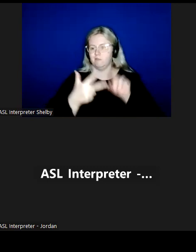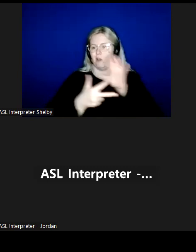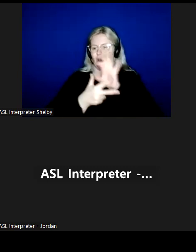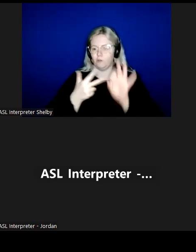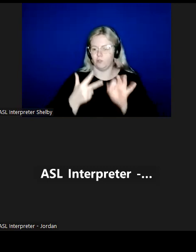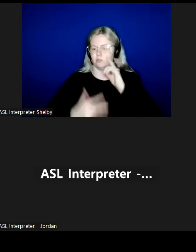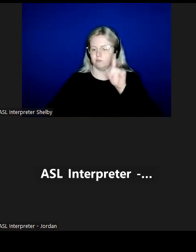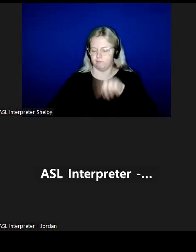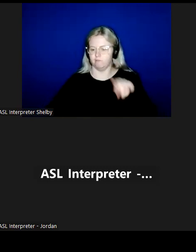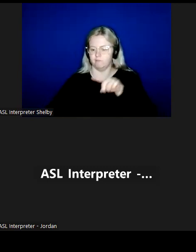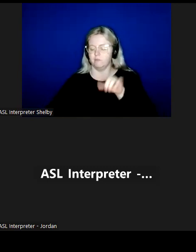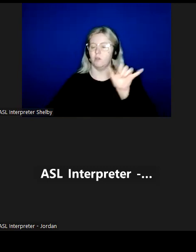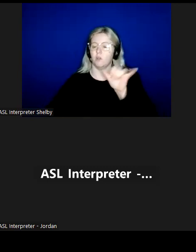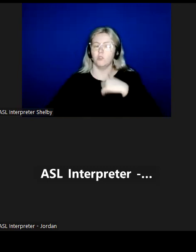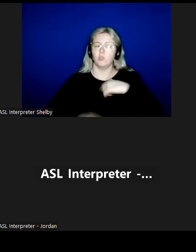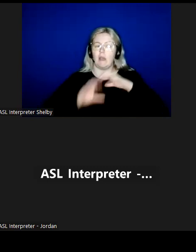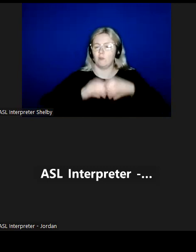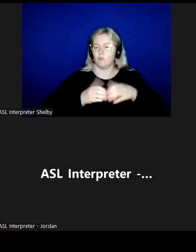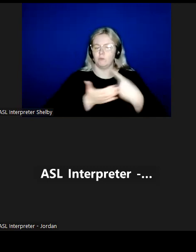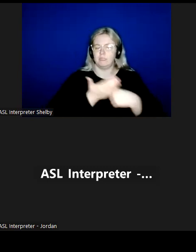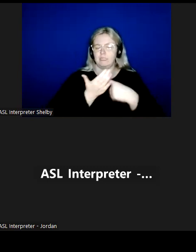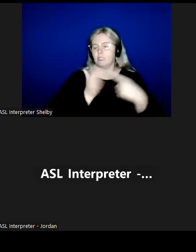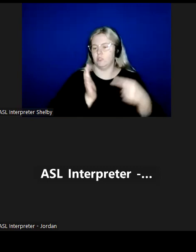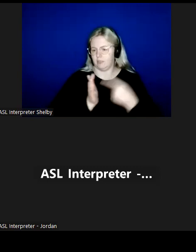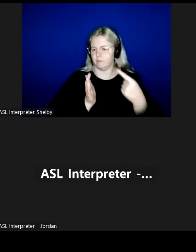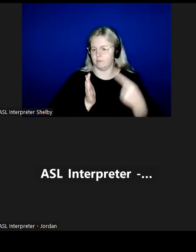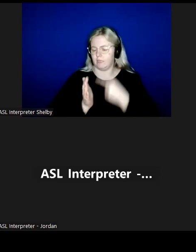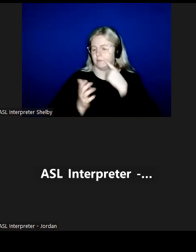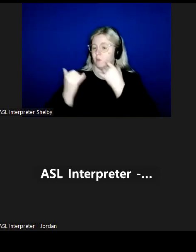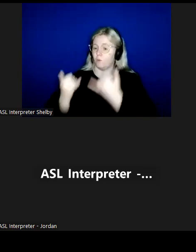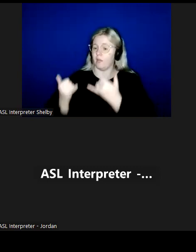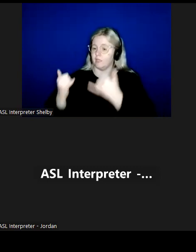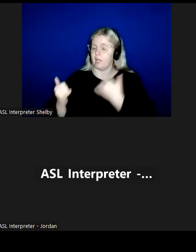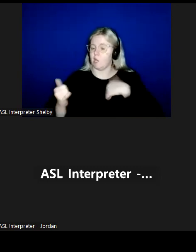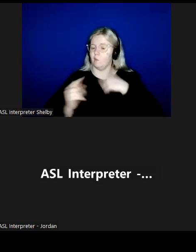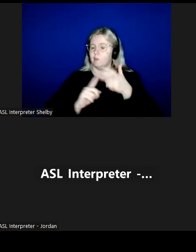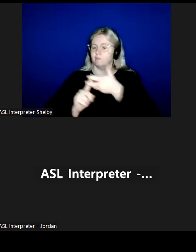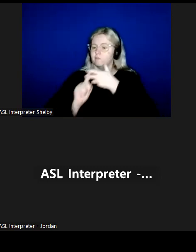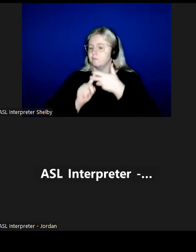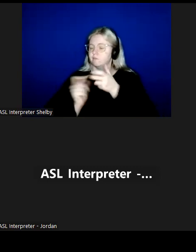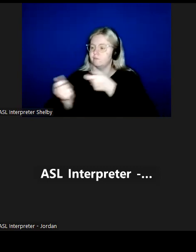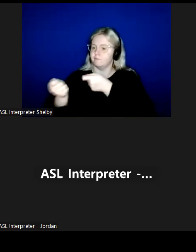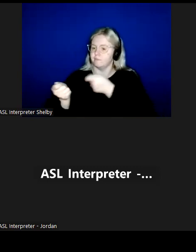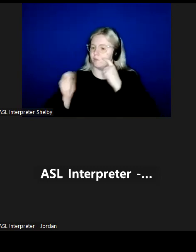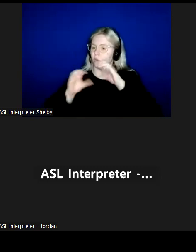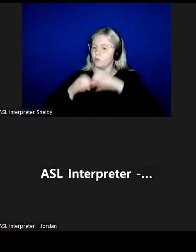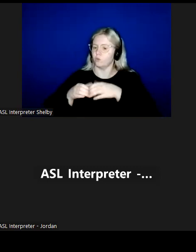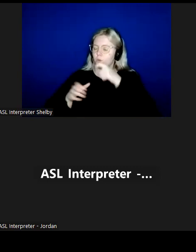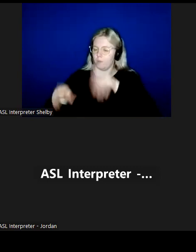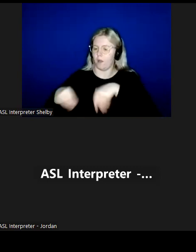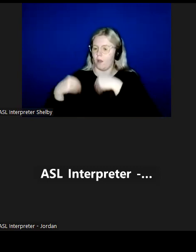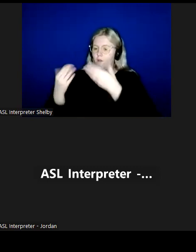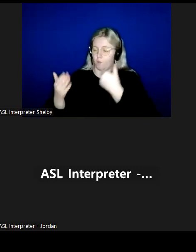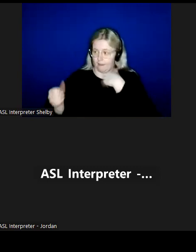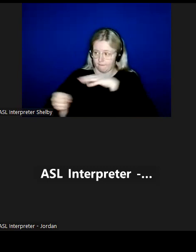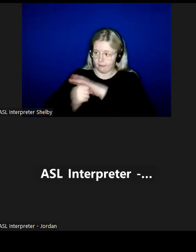that. We do offer groups occasionally. For example, right now we are recruiting for a group that will be offered once we get a suitable number